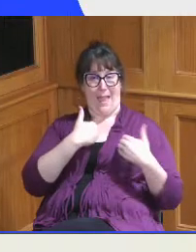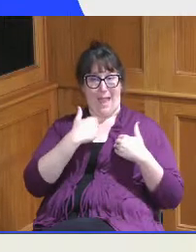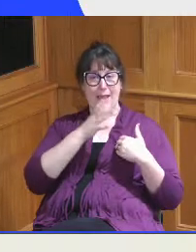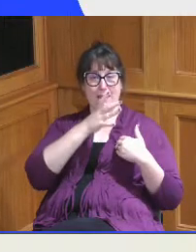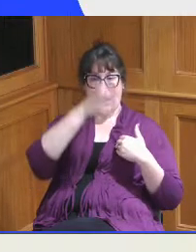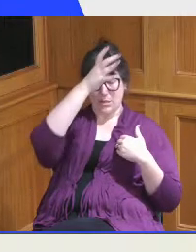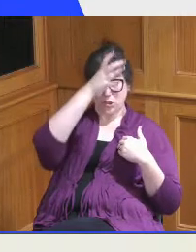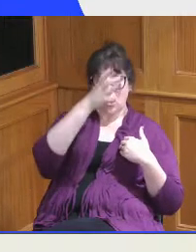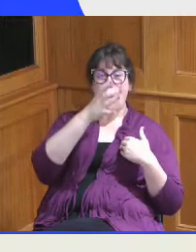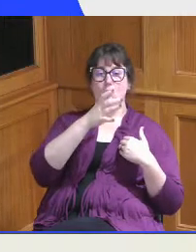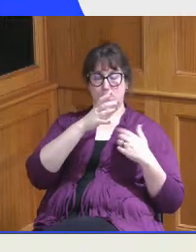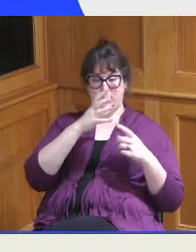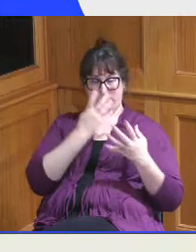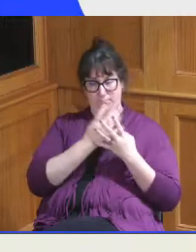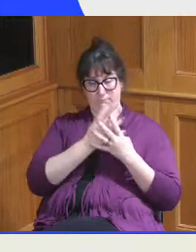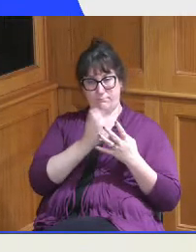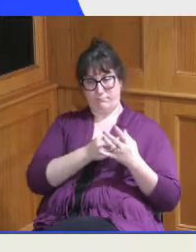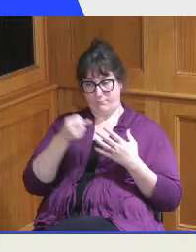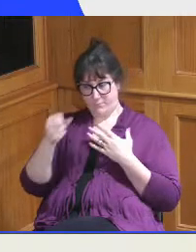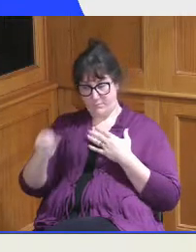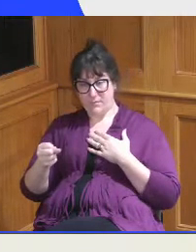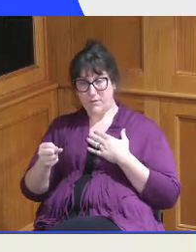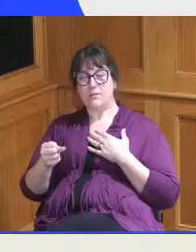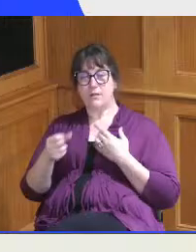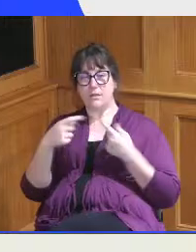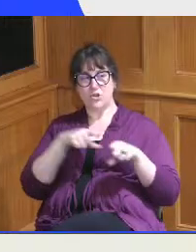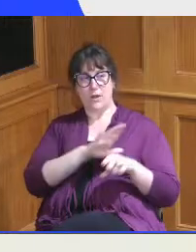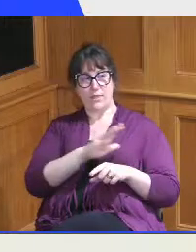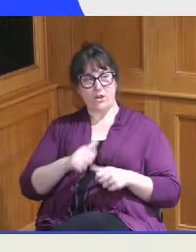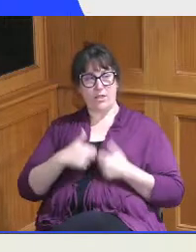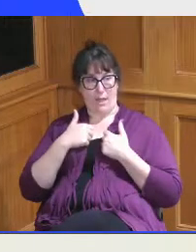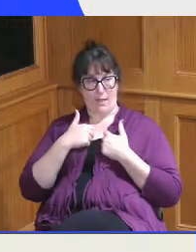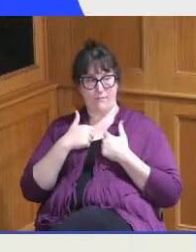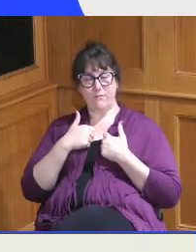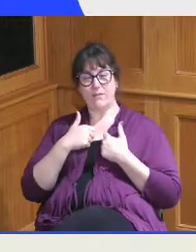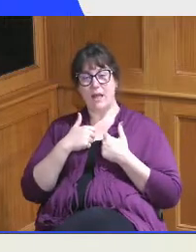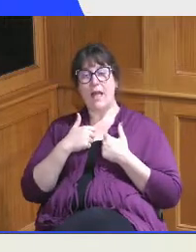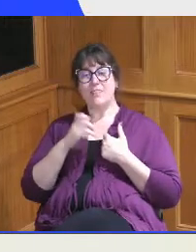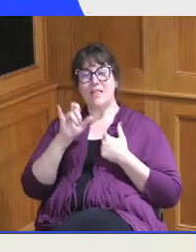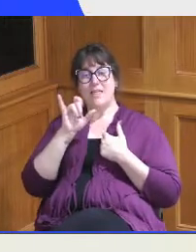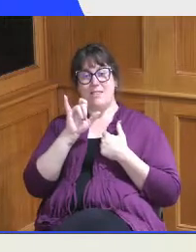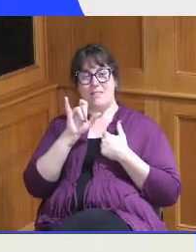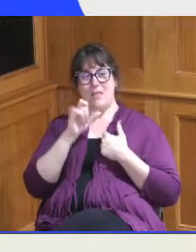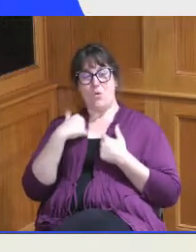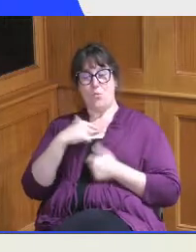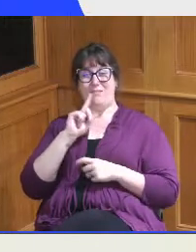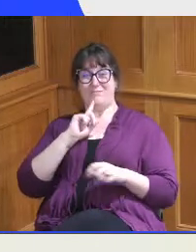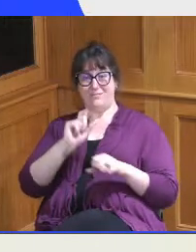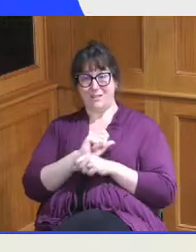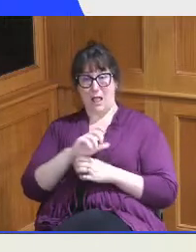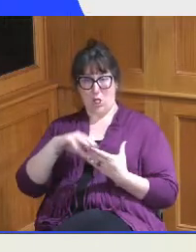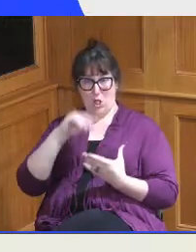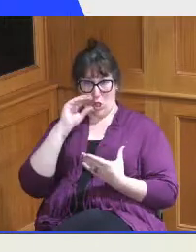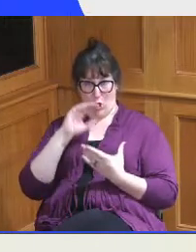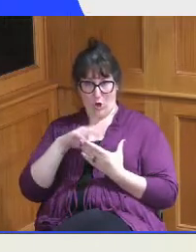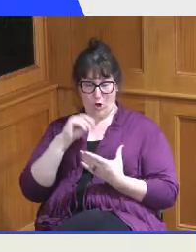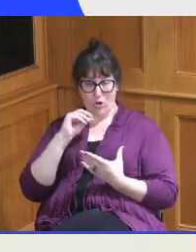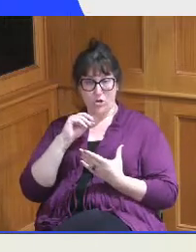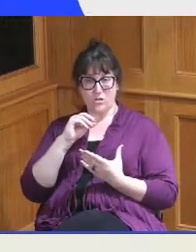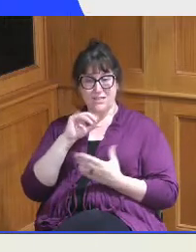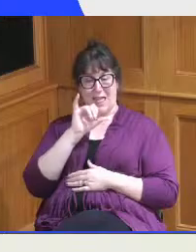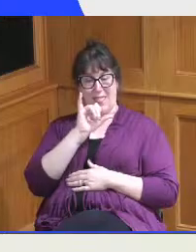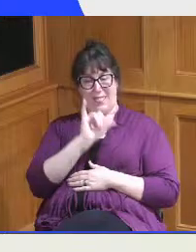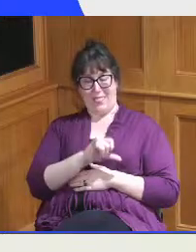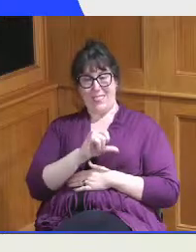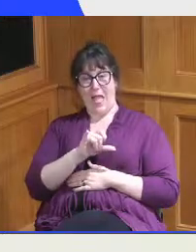practices and strategies to best support us. Our foster care liaison initiative, so we actually learned that the foster care liaison,